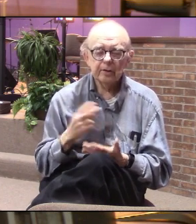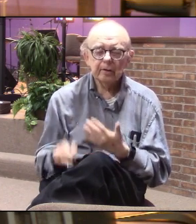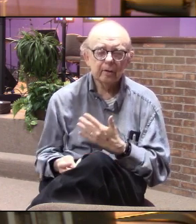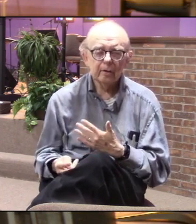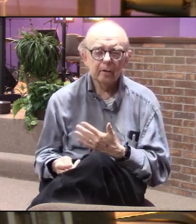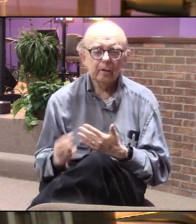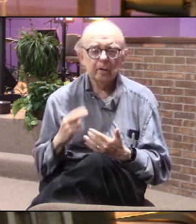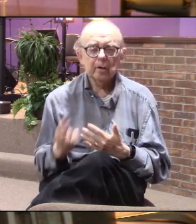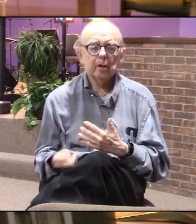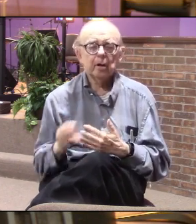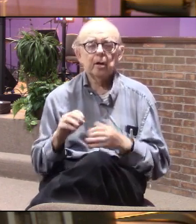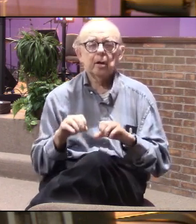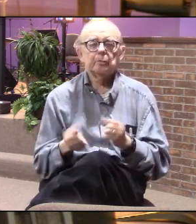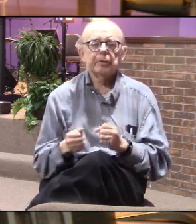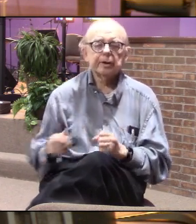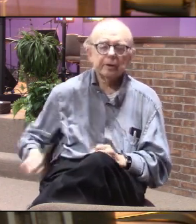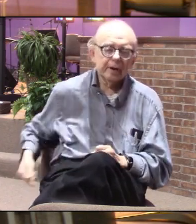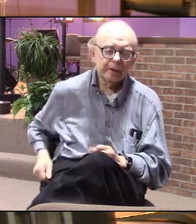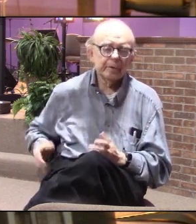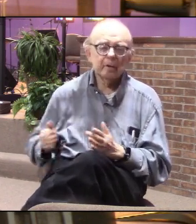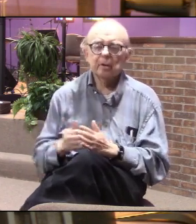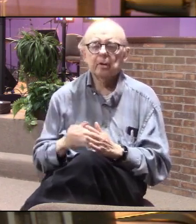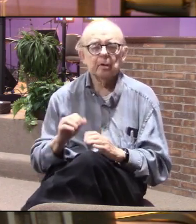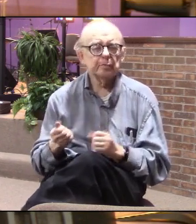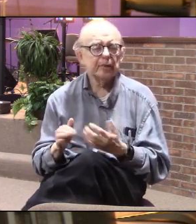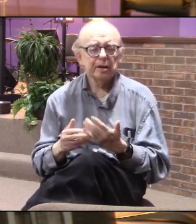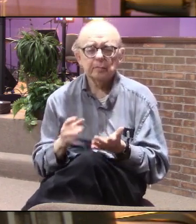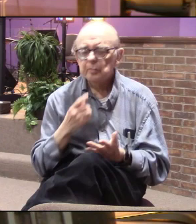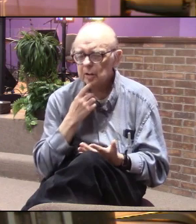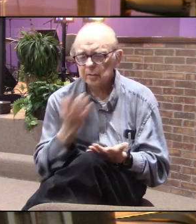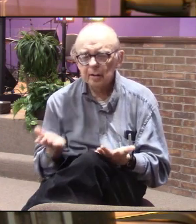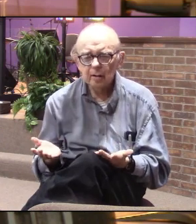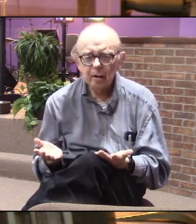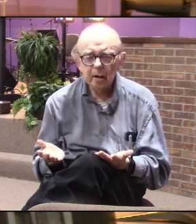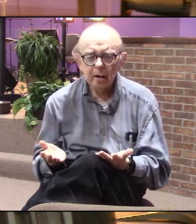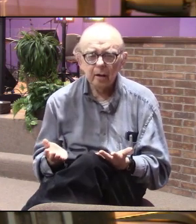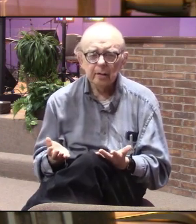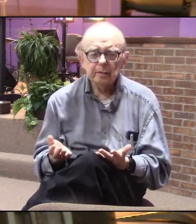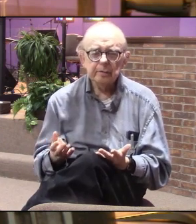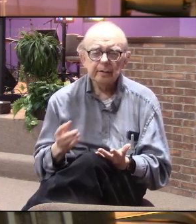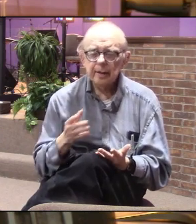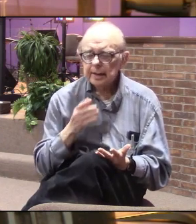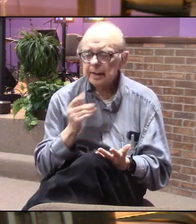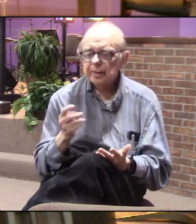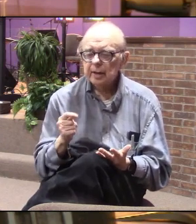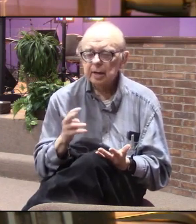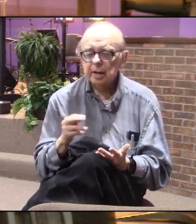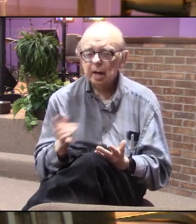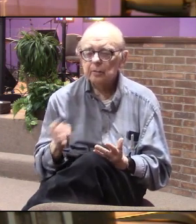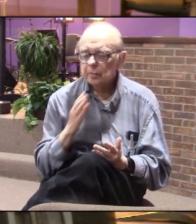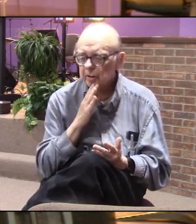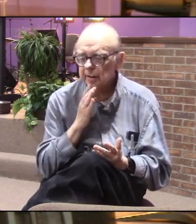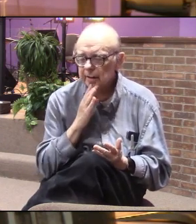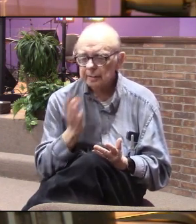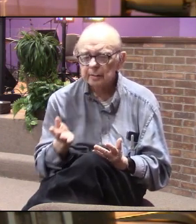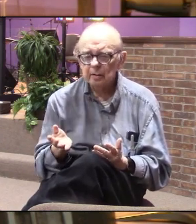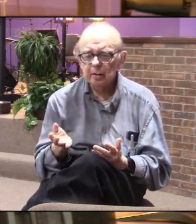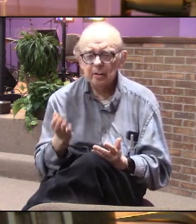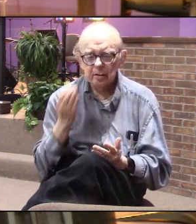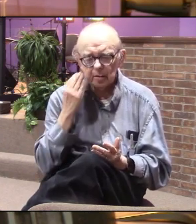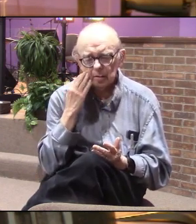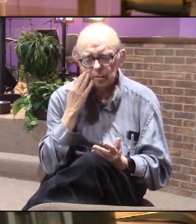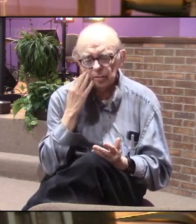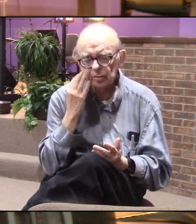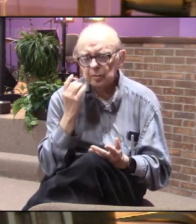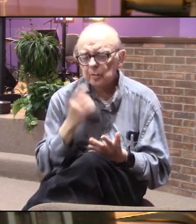falls, she's going to break her hip again or break her femur or whatever else. And she and I were talking. She said, you know what, Brother